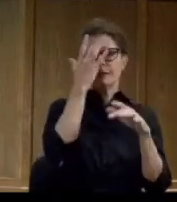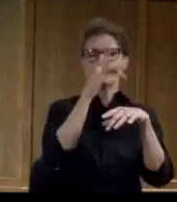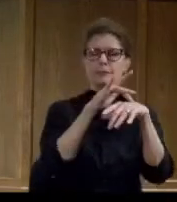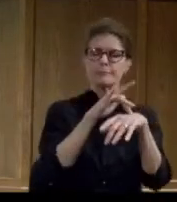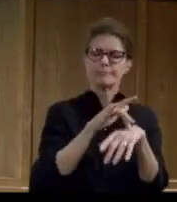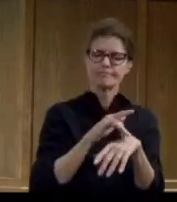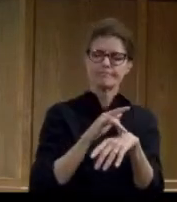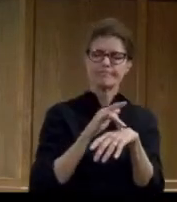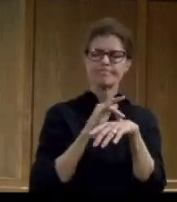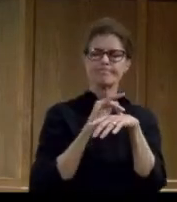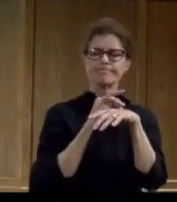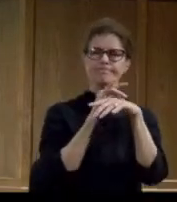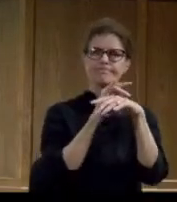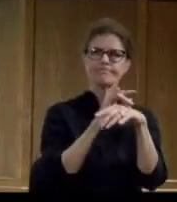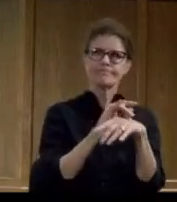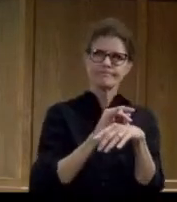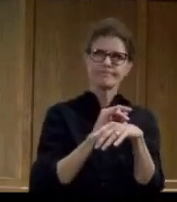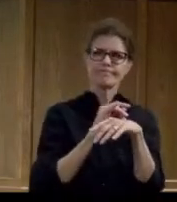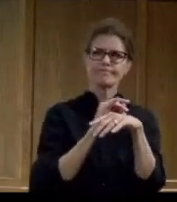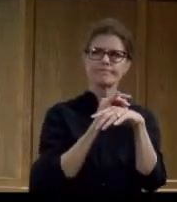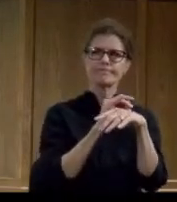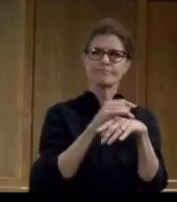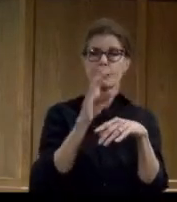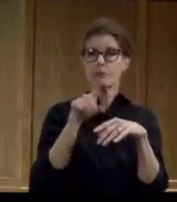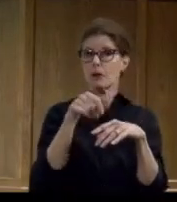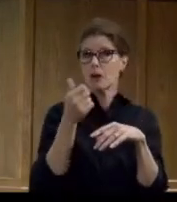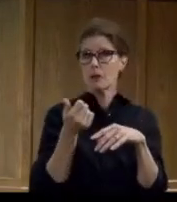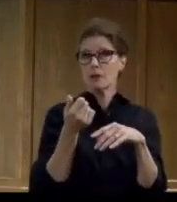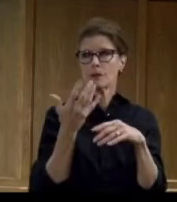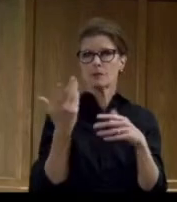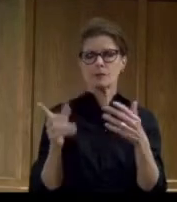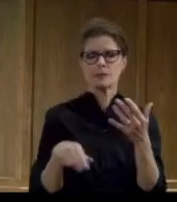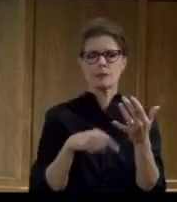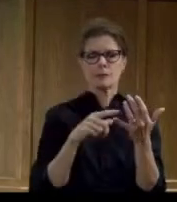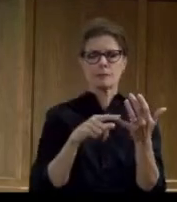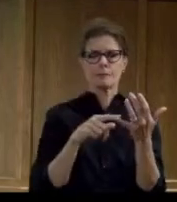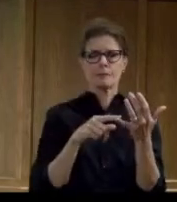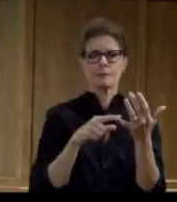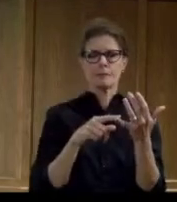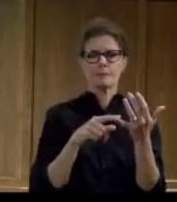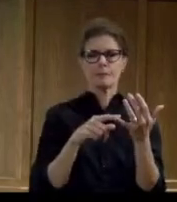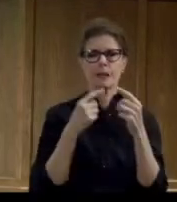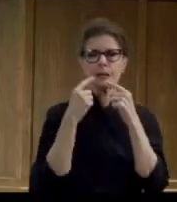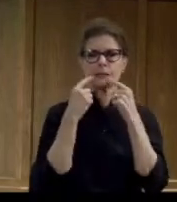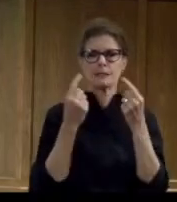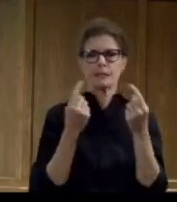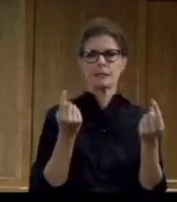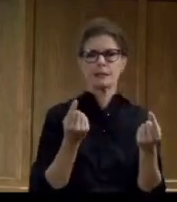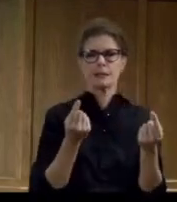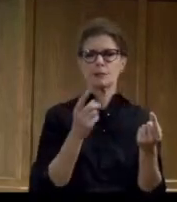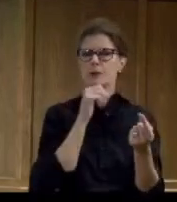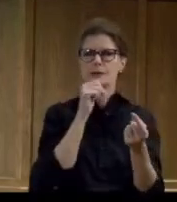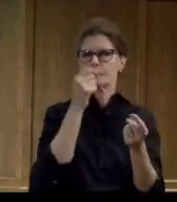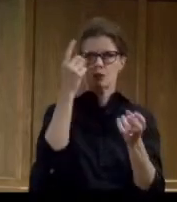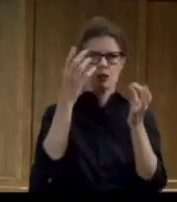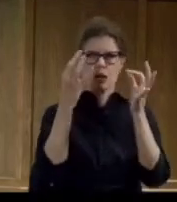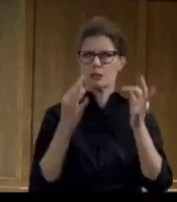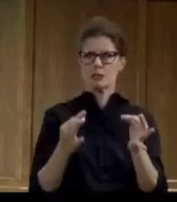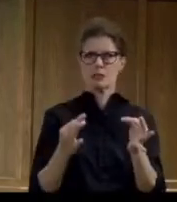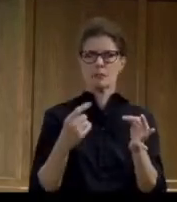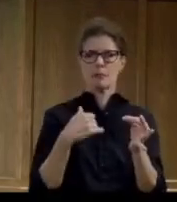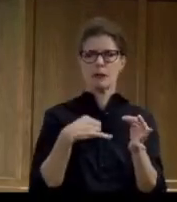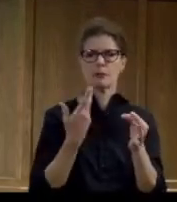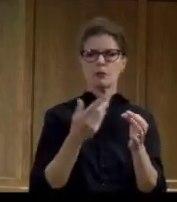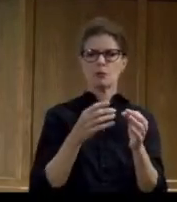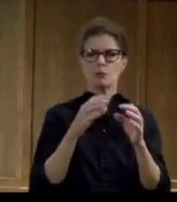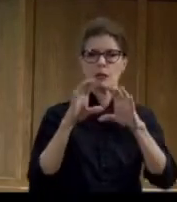stop thinking about it. For others of you, it's a sin of injustice where you did something to someone else, or you withheld something